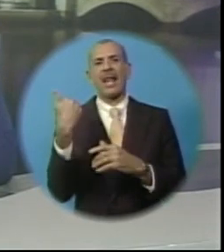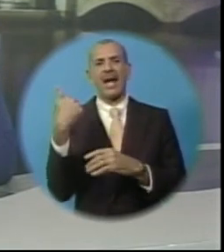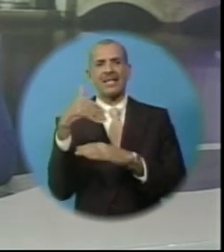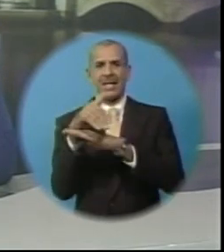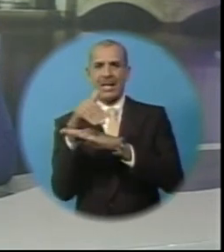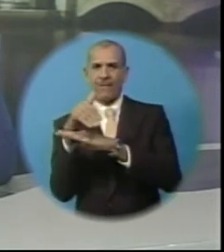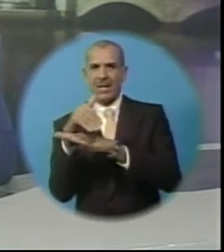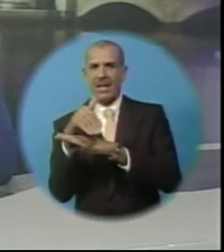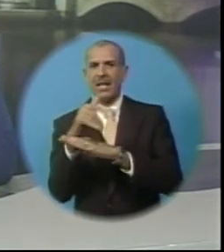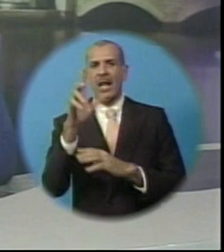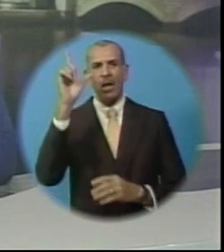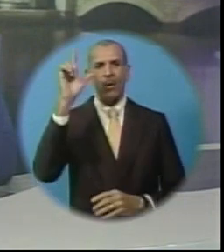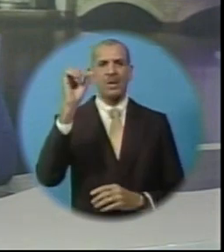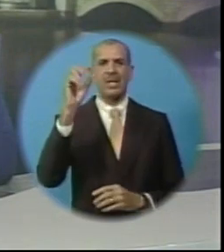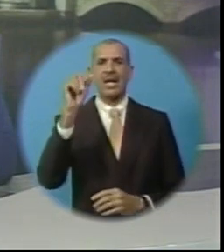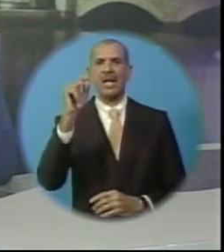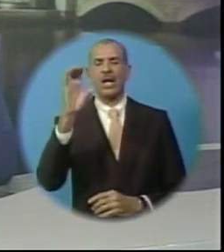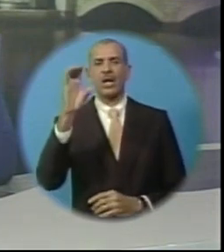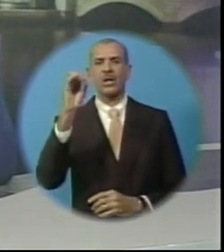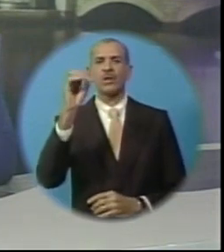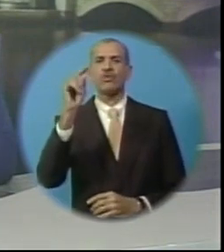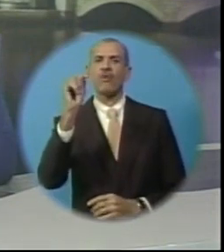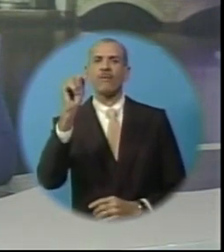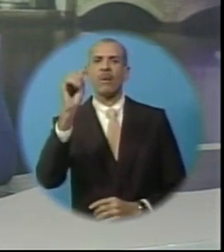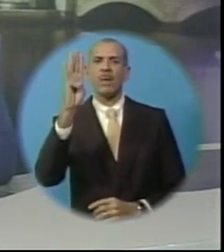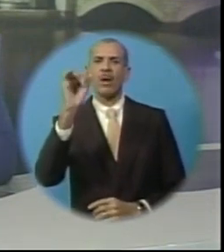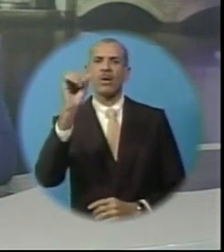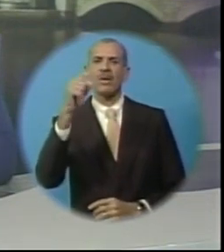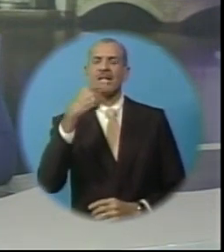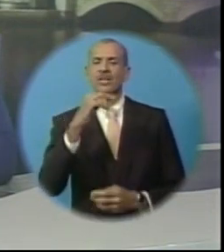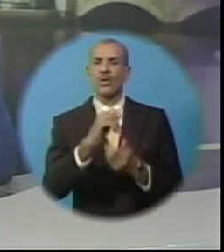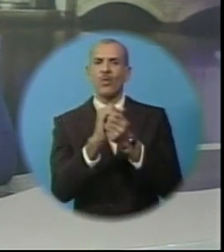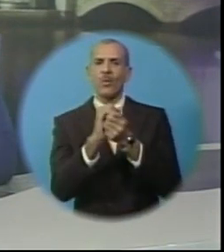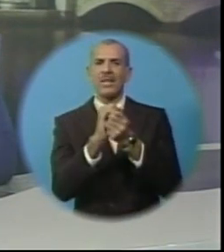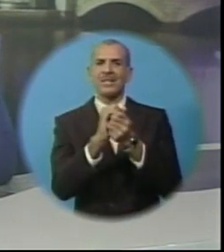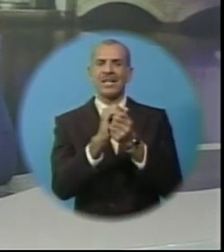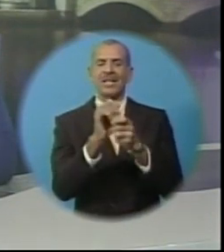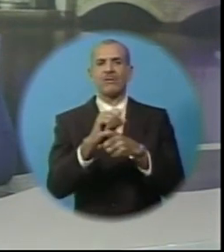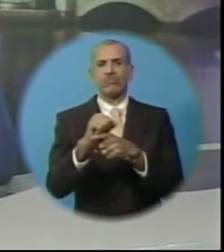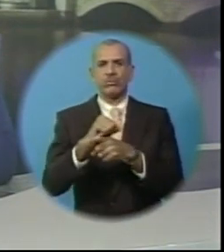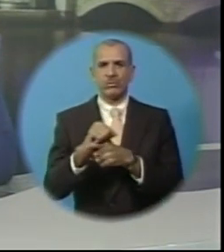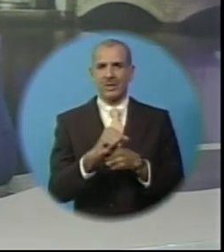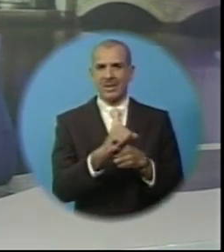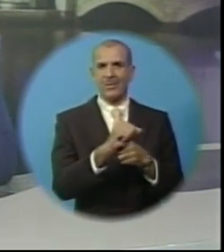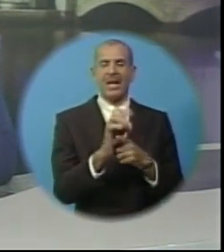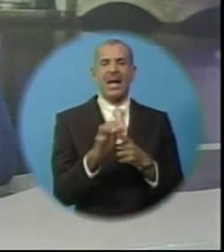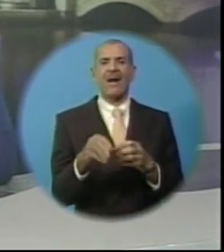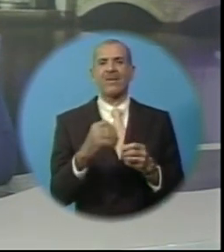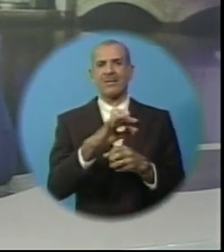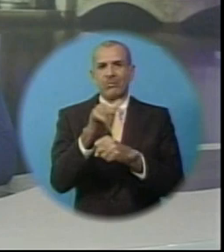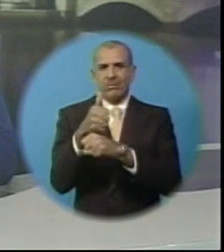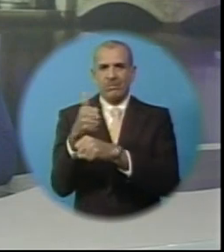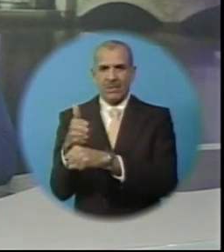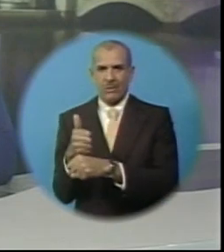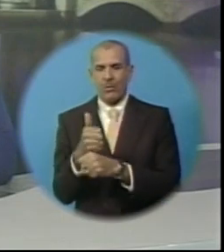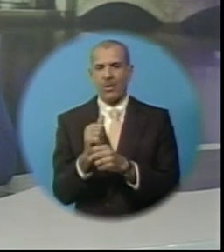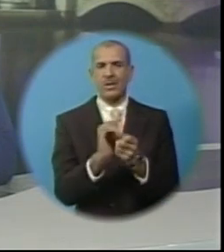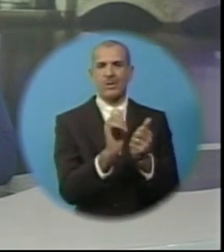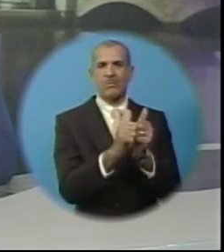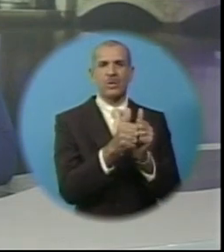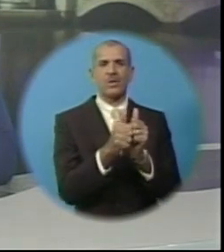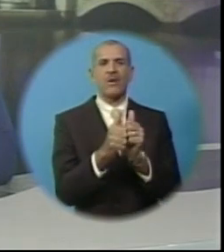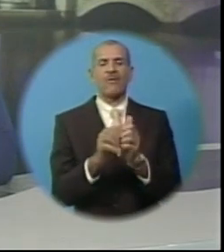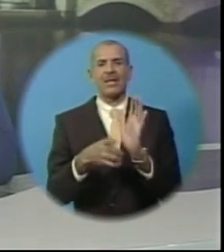evening, Lieutenant Colonel Trevor Brown revealed that the winners in their respective disciplines will have measures put in place for their sport's